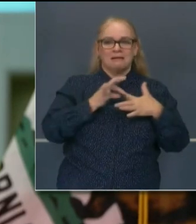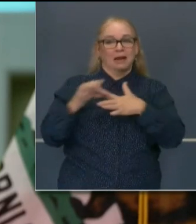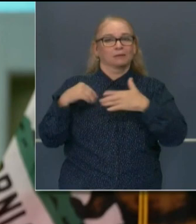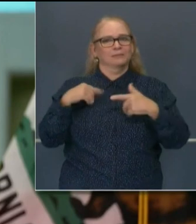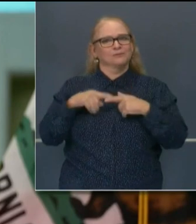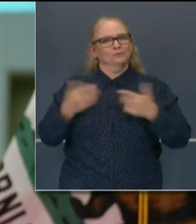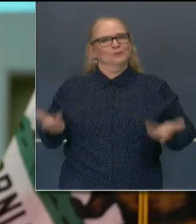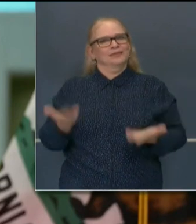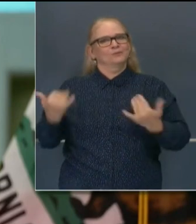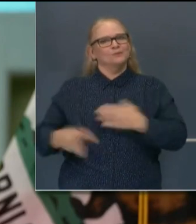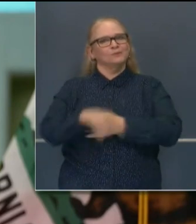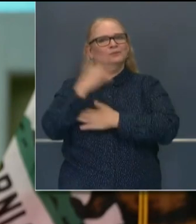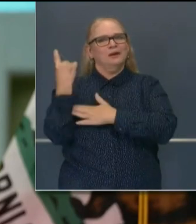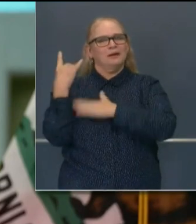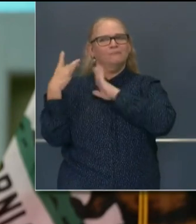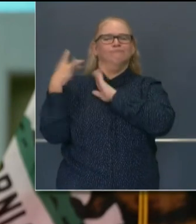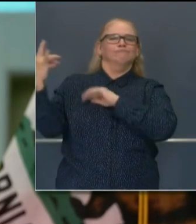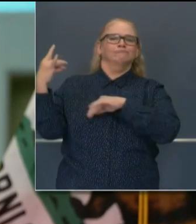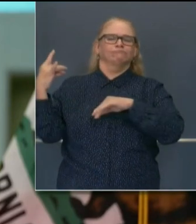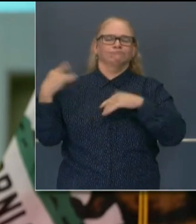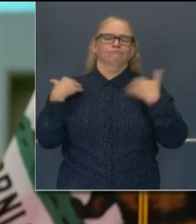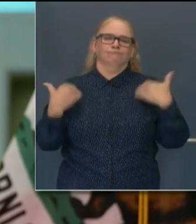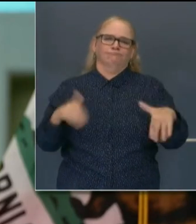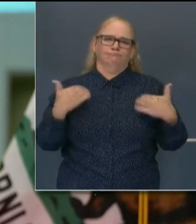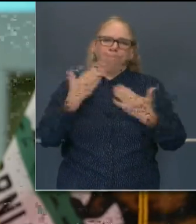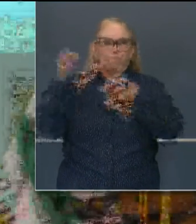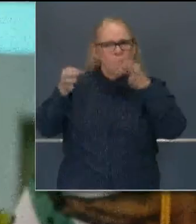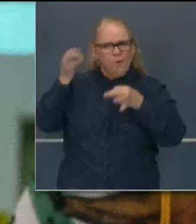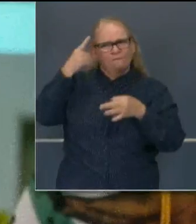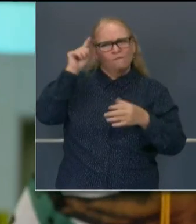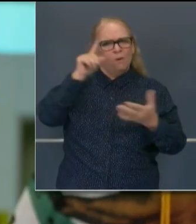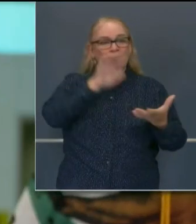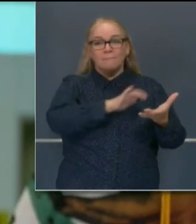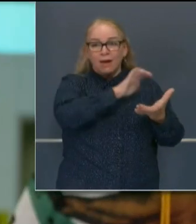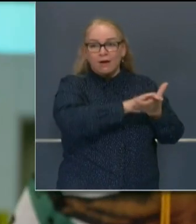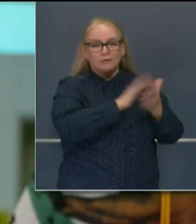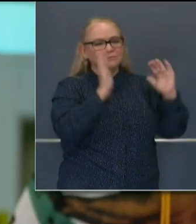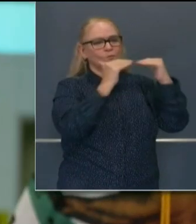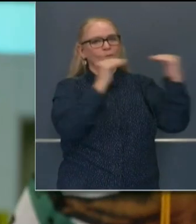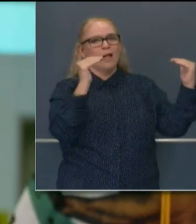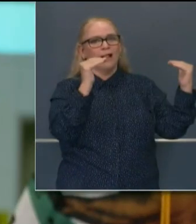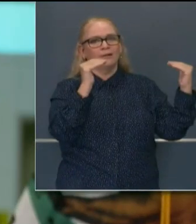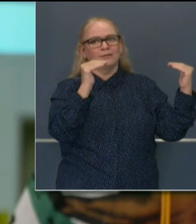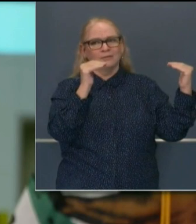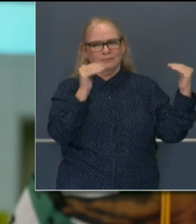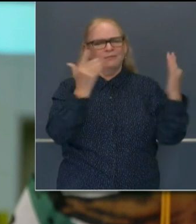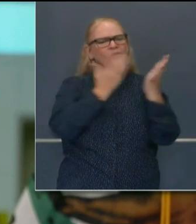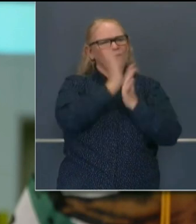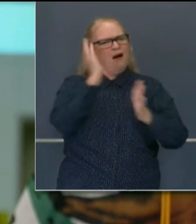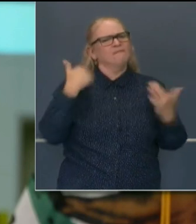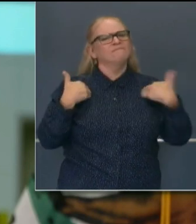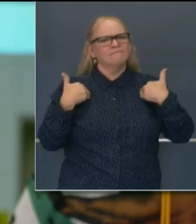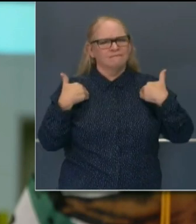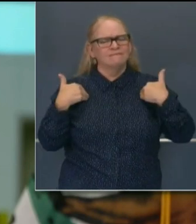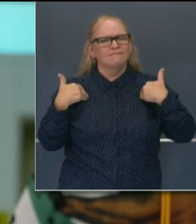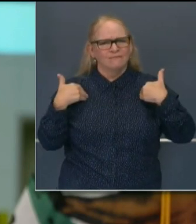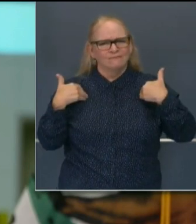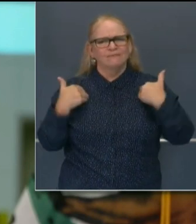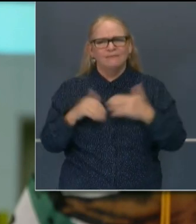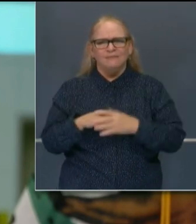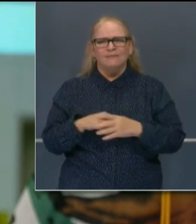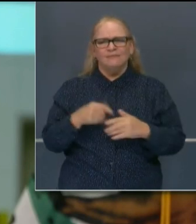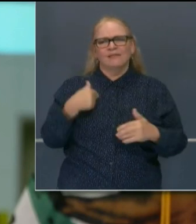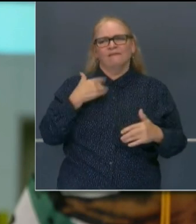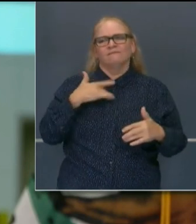August. Jenkins is a former federal prosecutor. Can't tell you how important it is to have someone on the bench who's a living, breathing